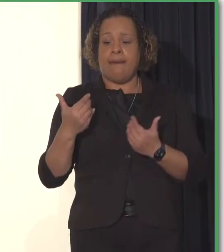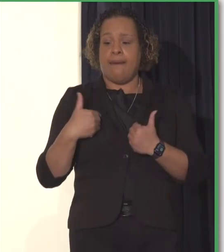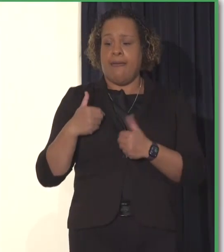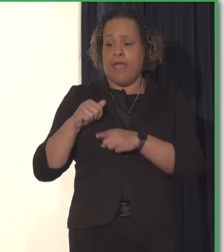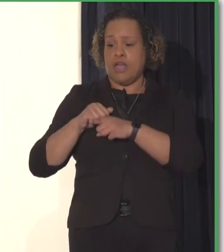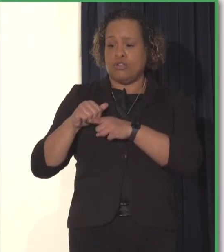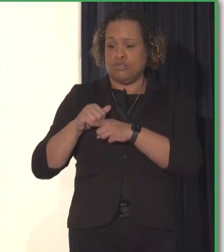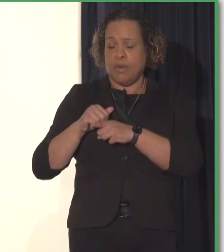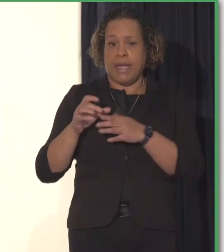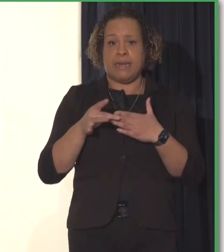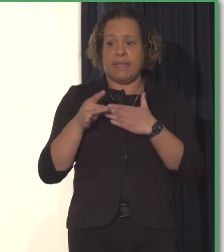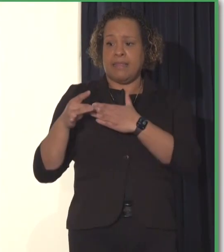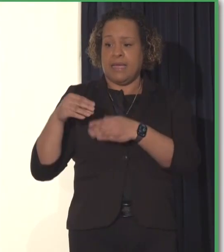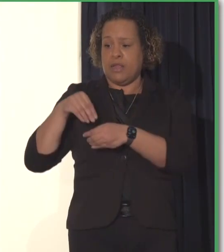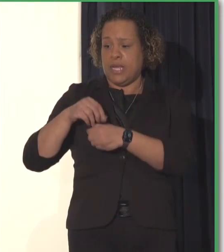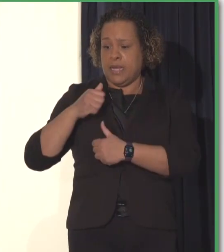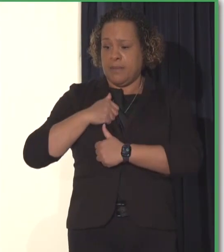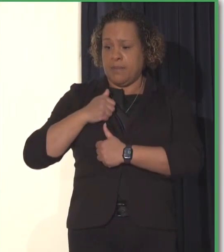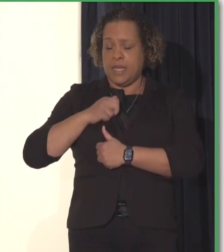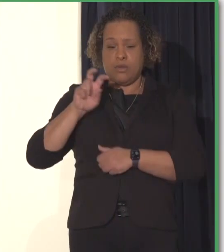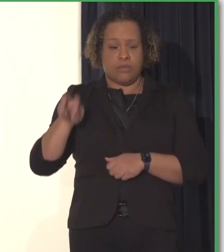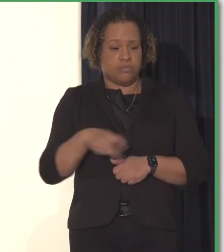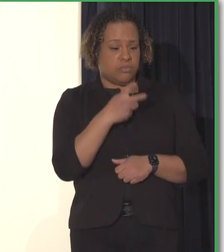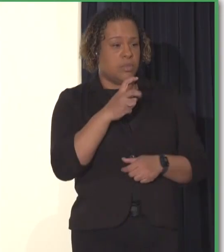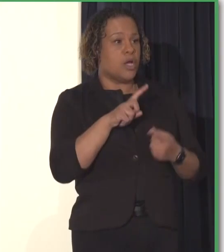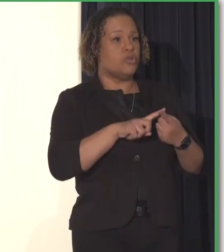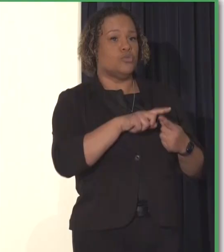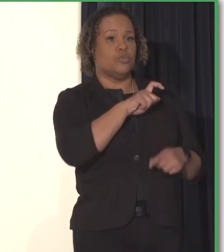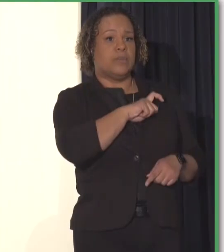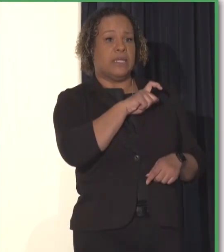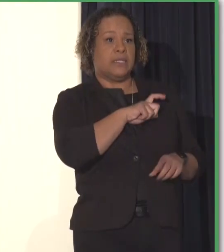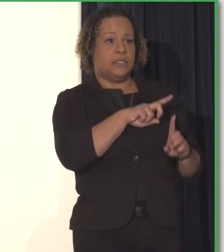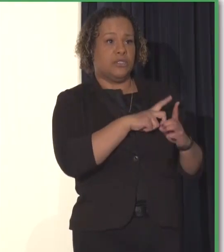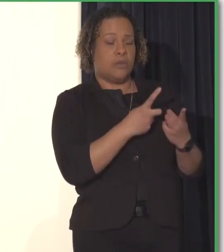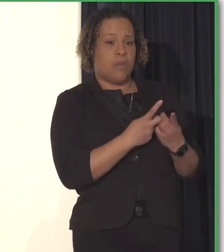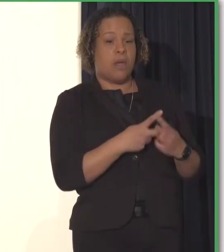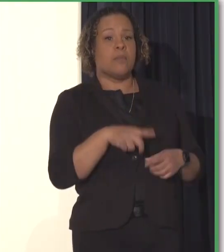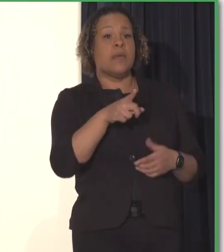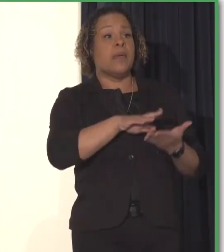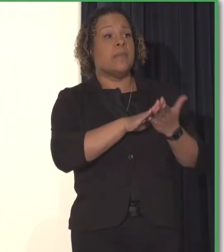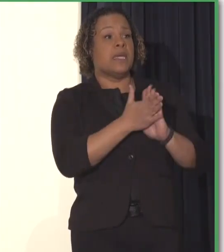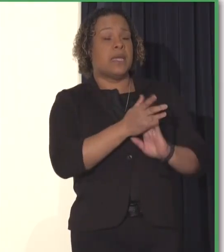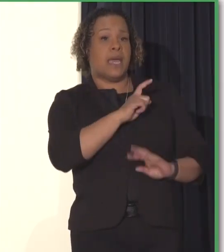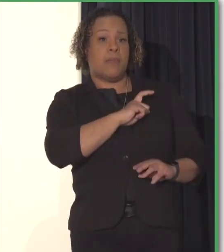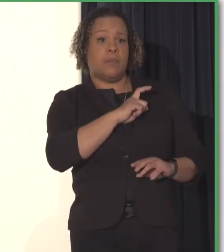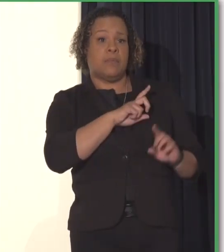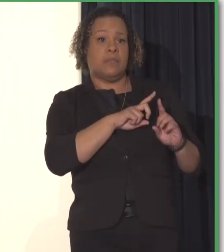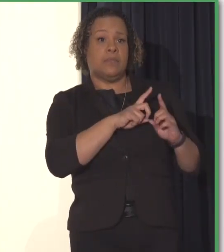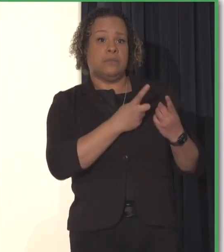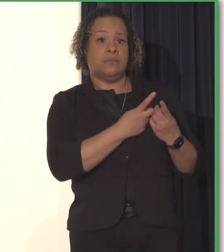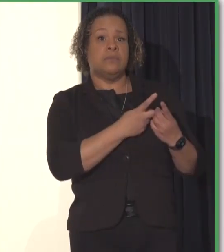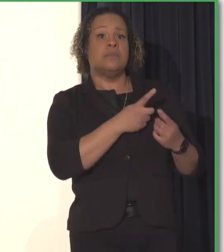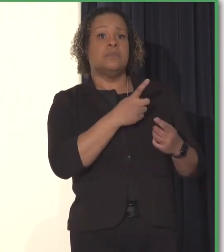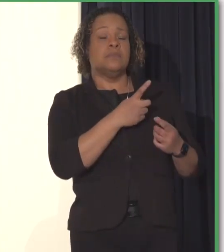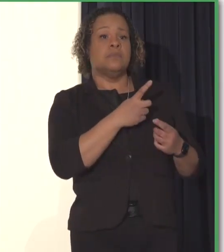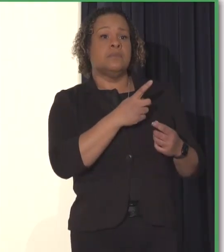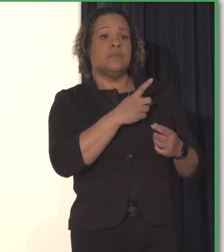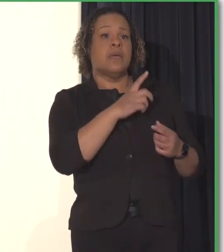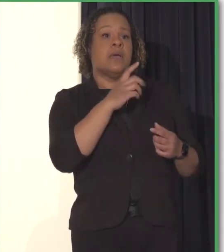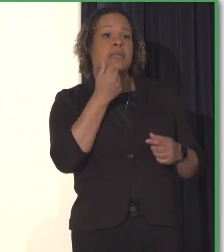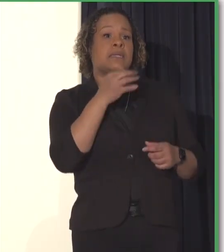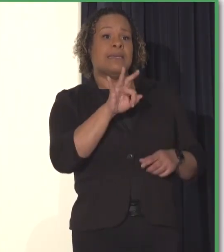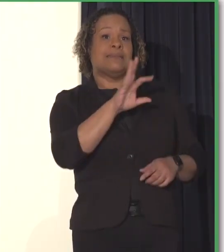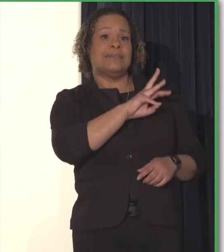the military to pursue a career in law enforcement. After becoming a Detroit police officer in 1966,